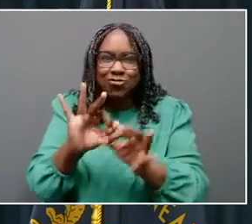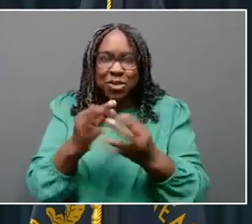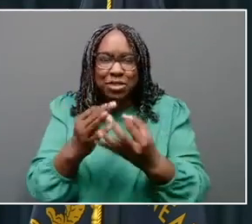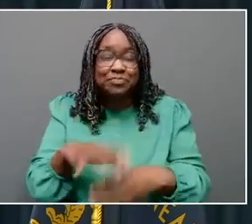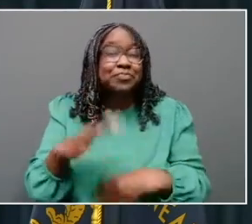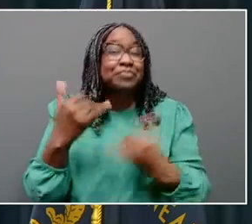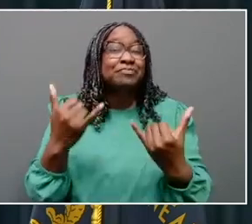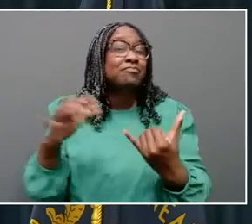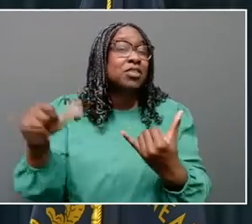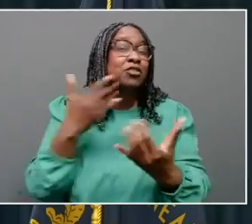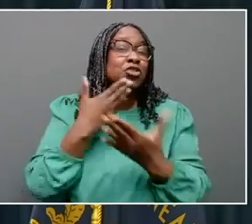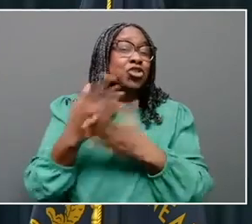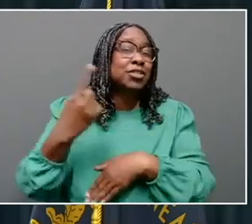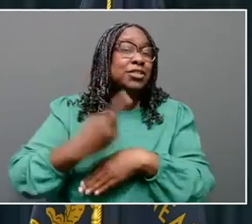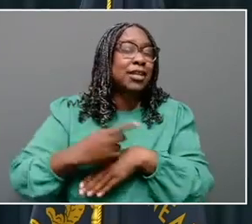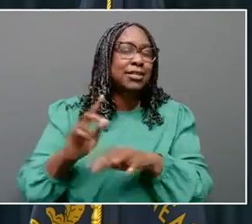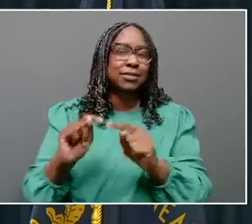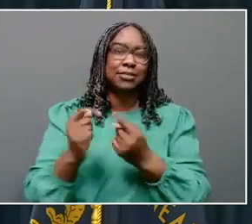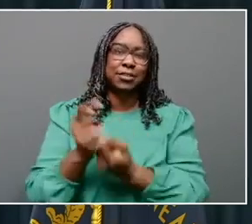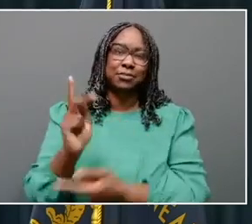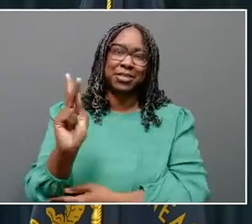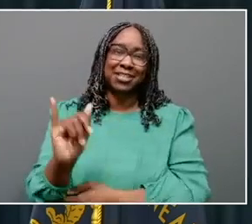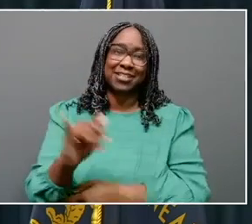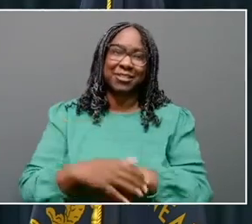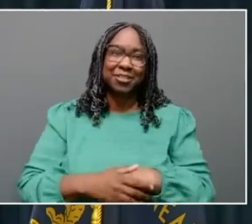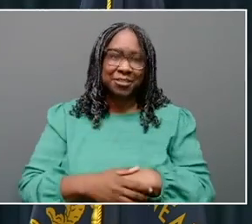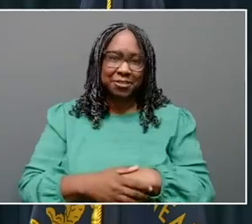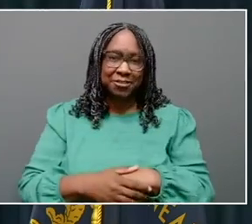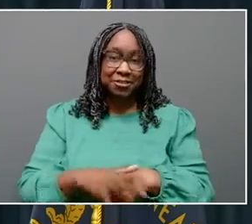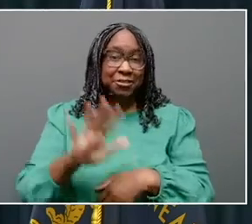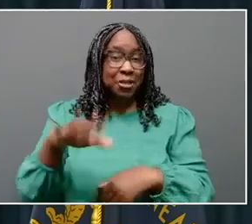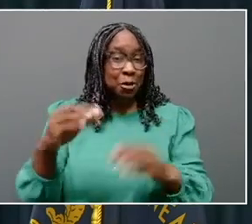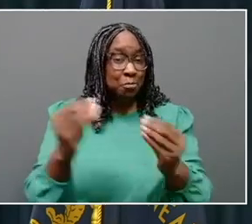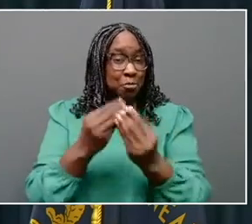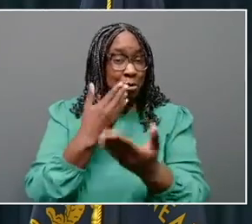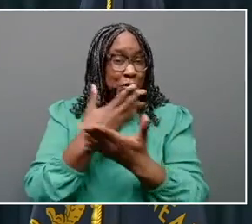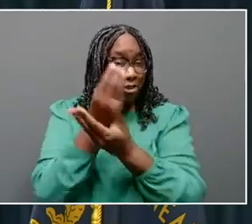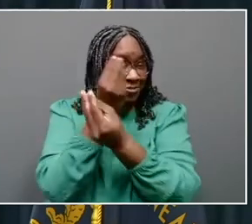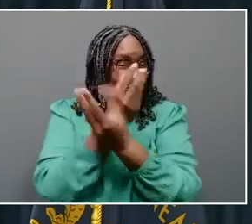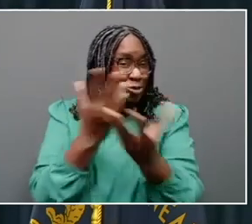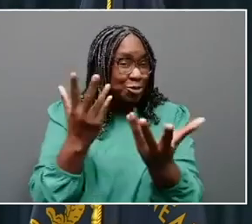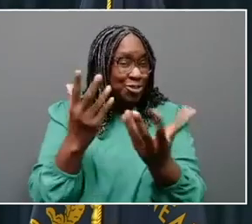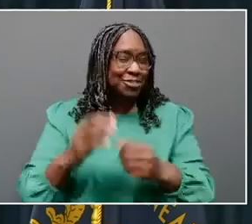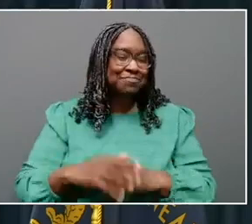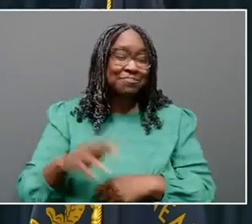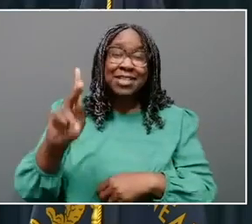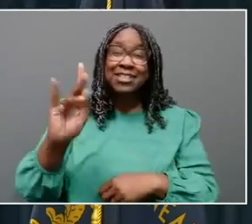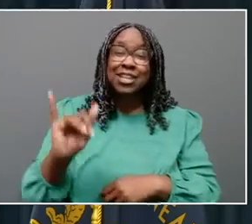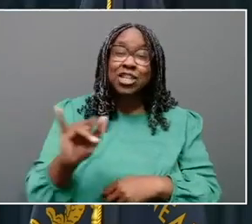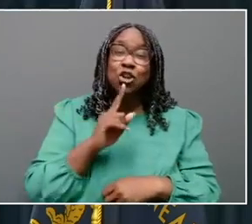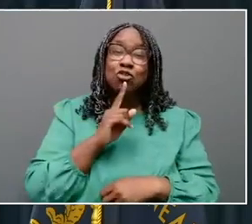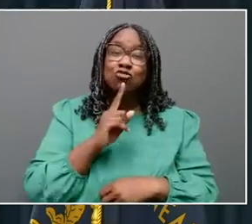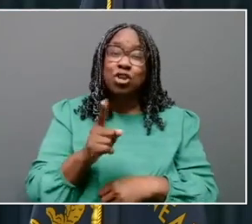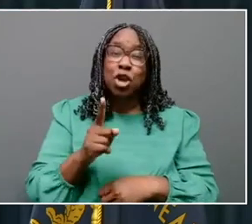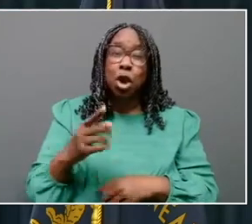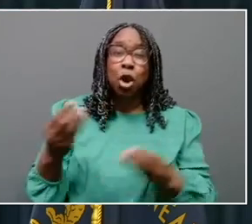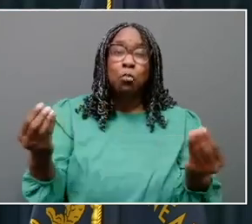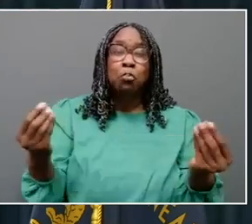Kentucky. All right, but there's even more good news. Kentucky's real property tax rate has dropped now for the